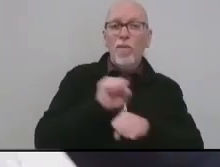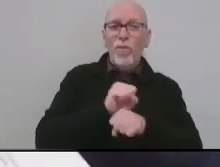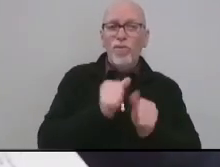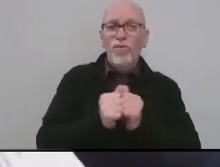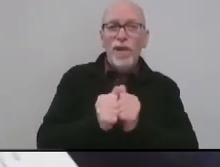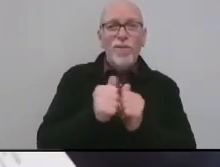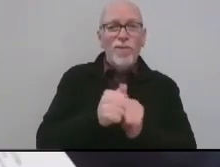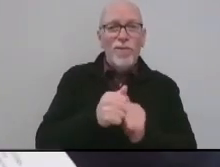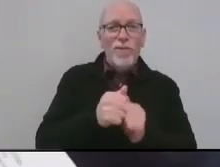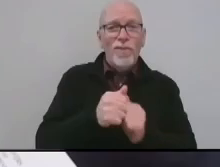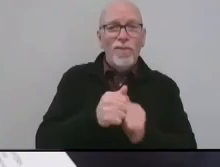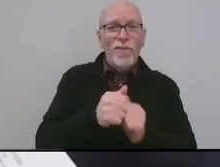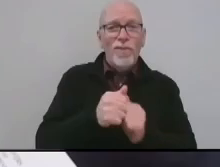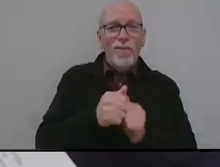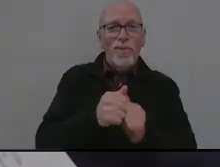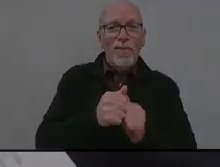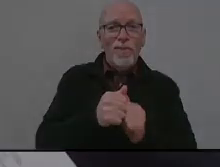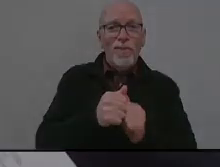to vaccinate.